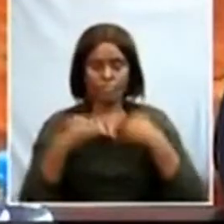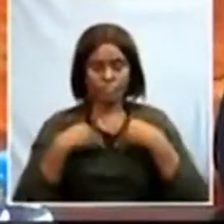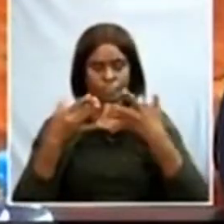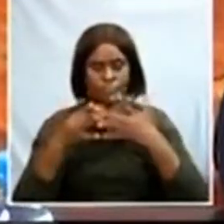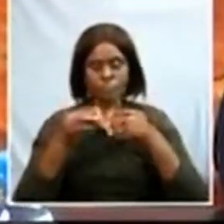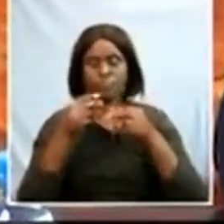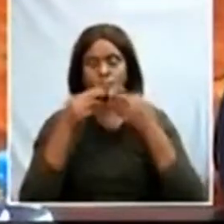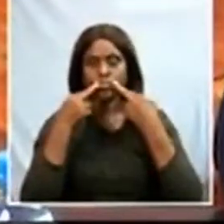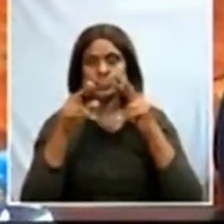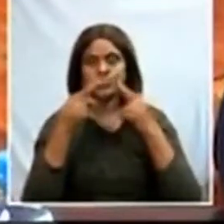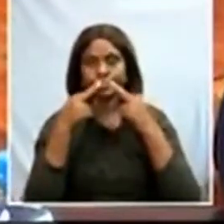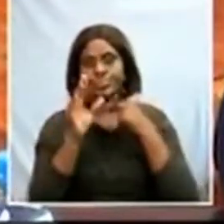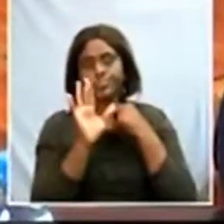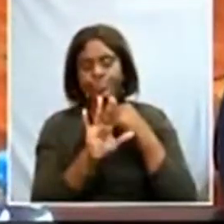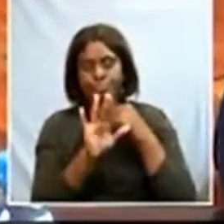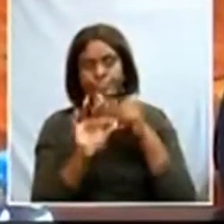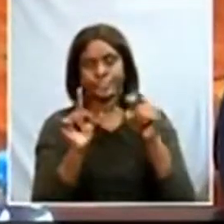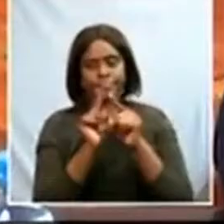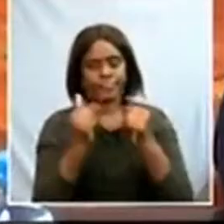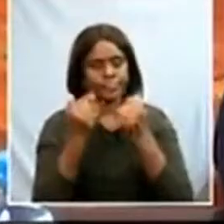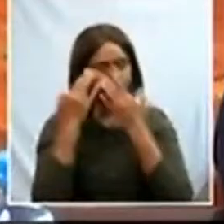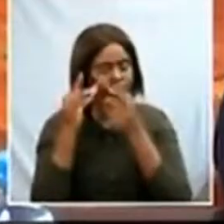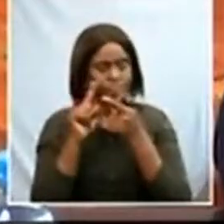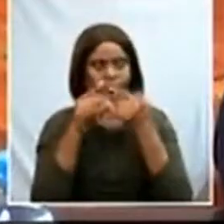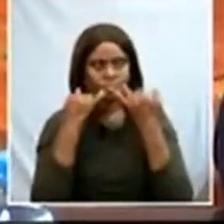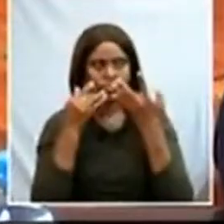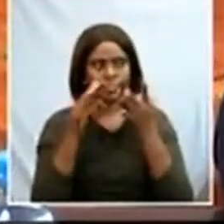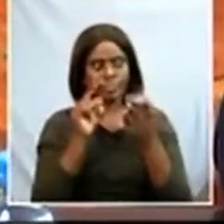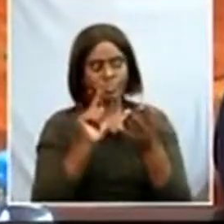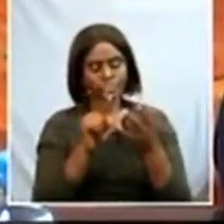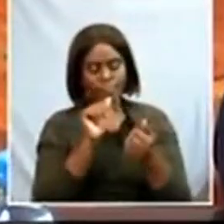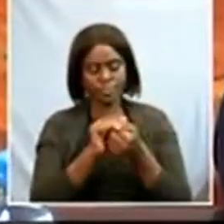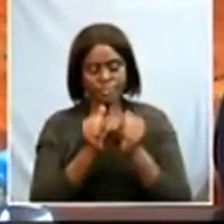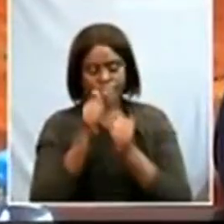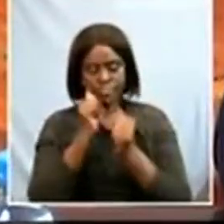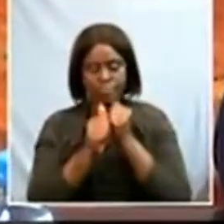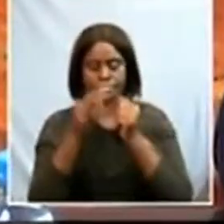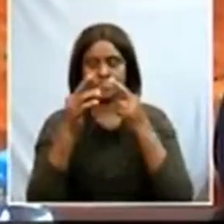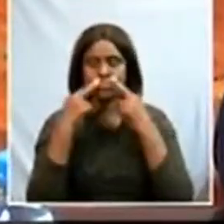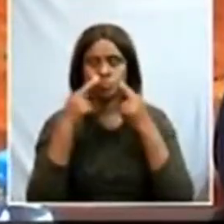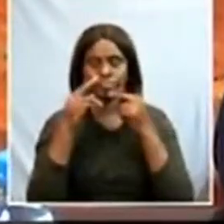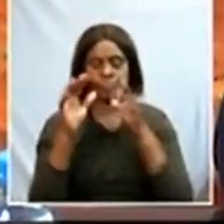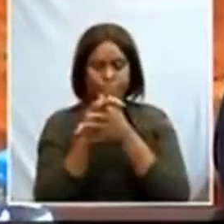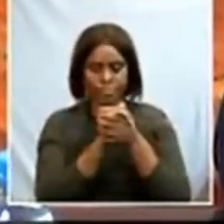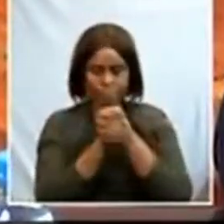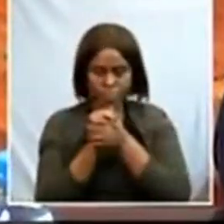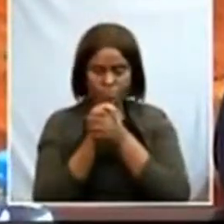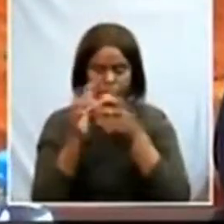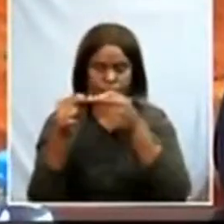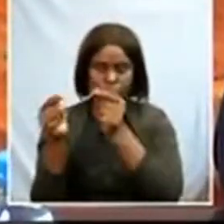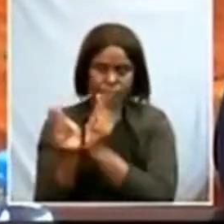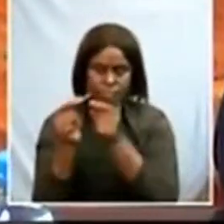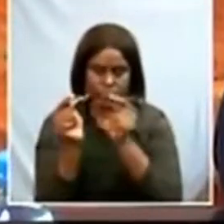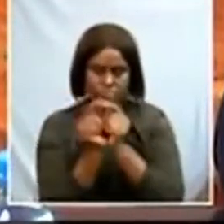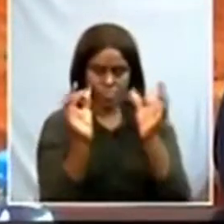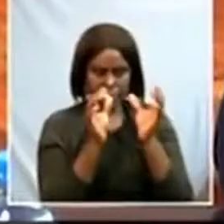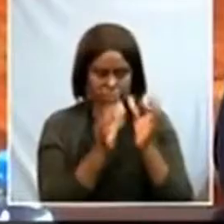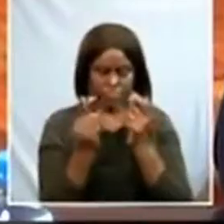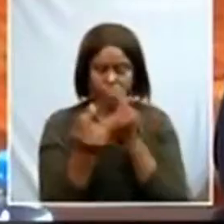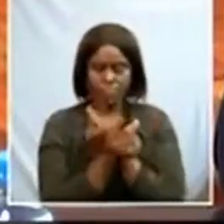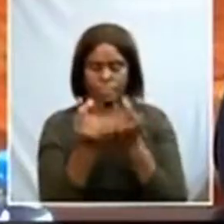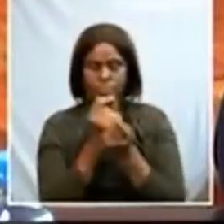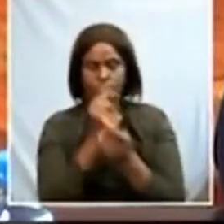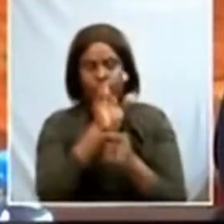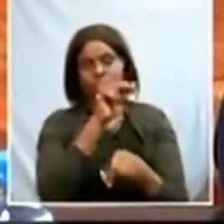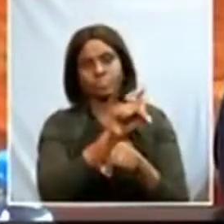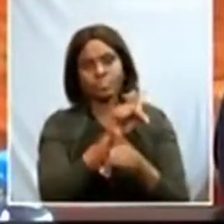the auditor's findings and wish to submit that the cause of query was as a result of the cooperatives and clubs changing the